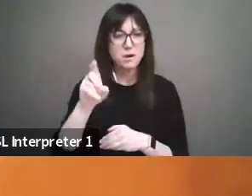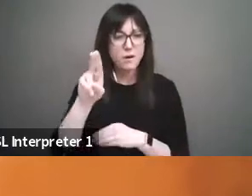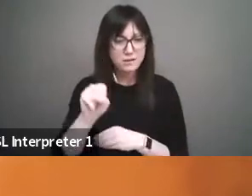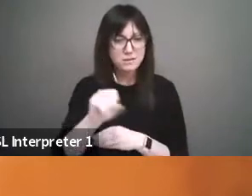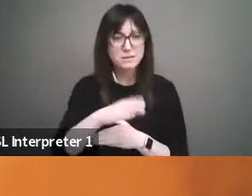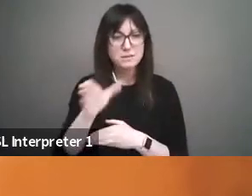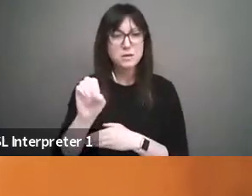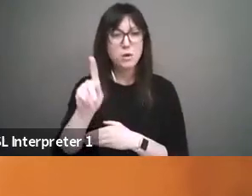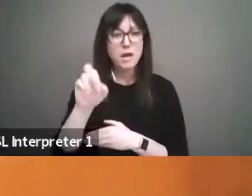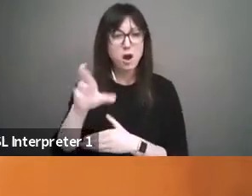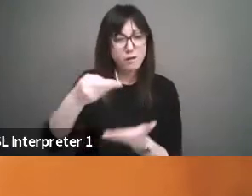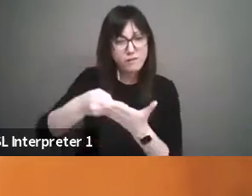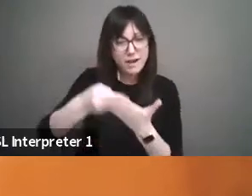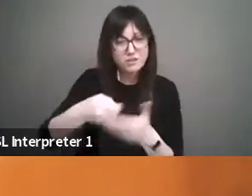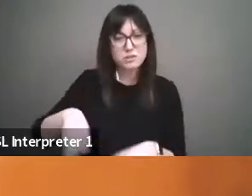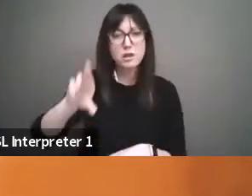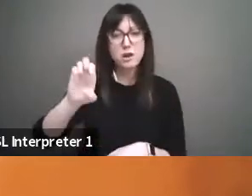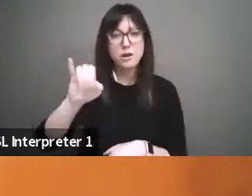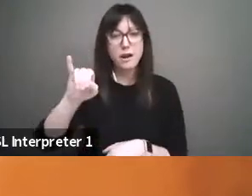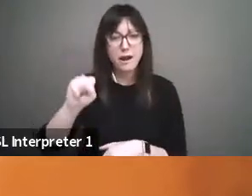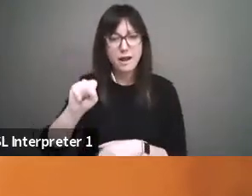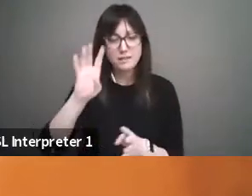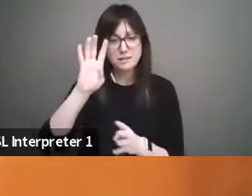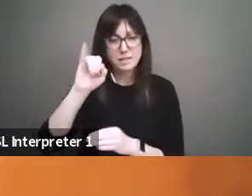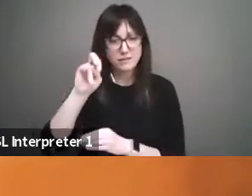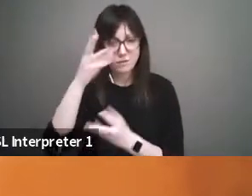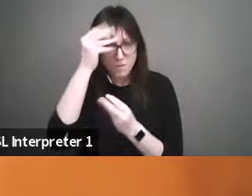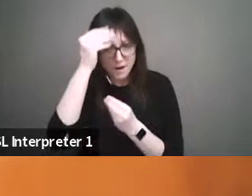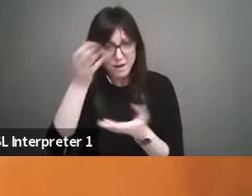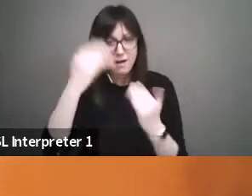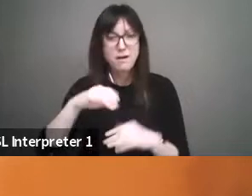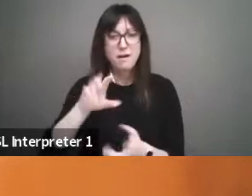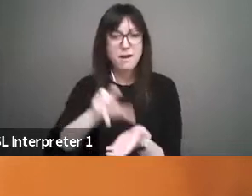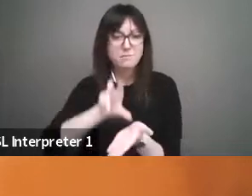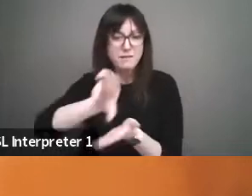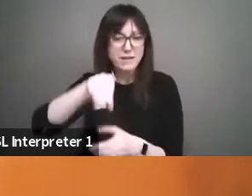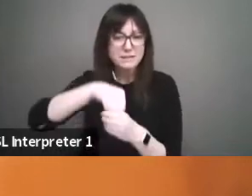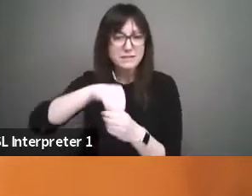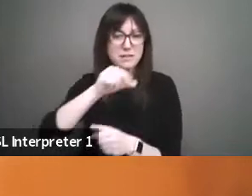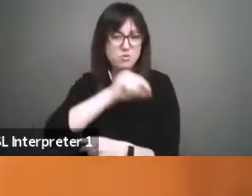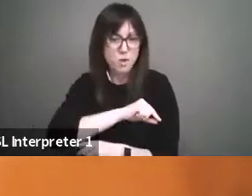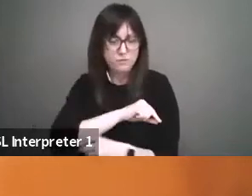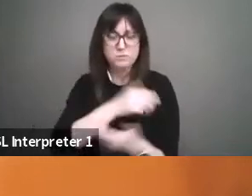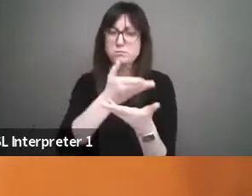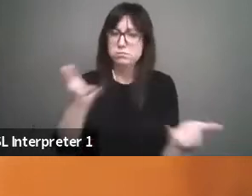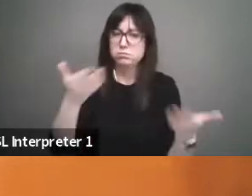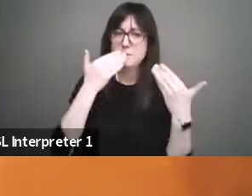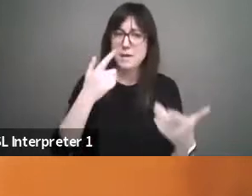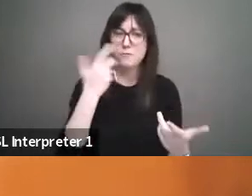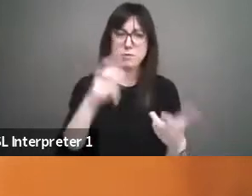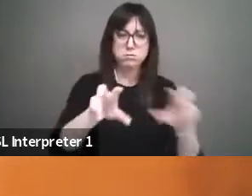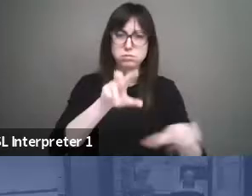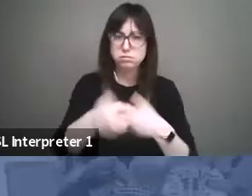Reese Informatica, Guelph, and BDO. We are so very grateful for their generosity and support in everything that we do.